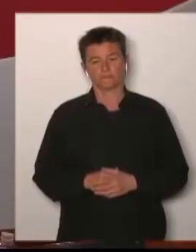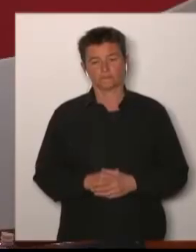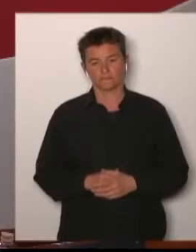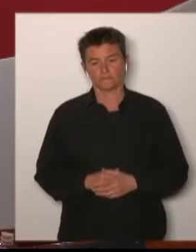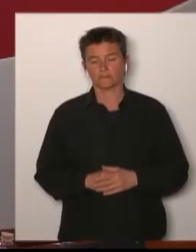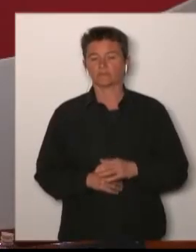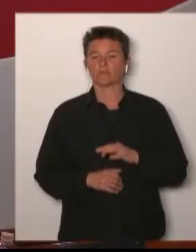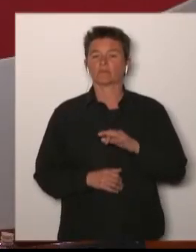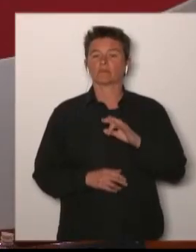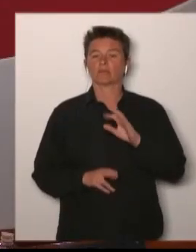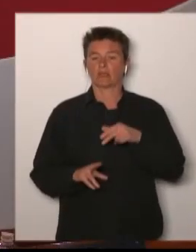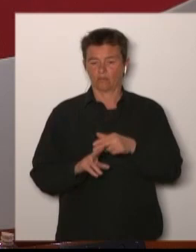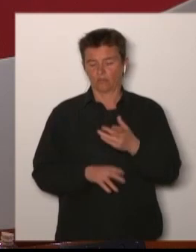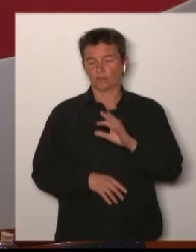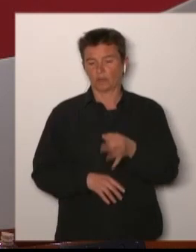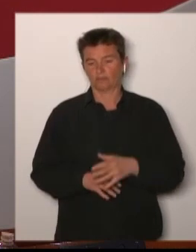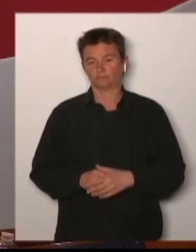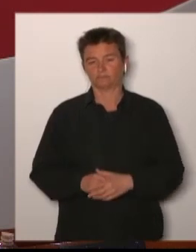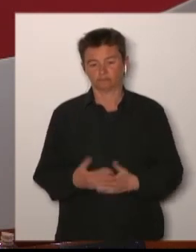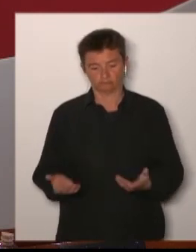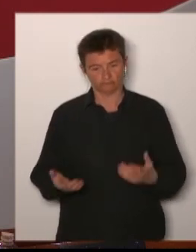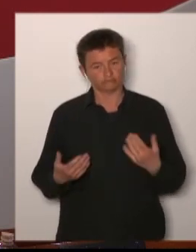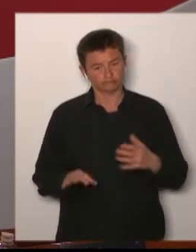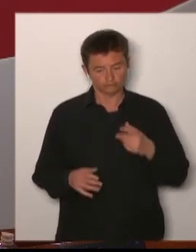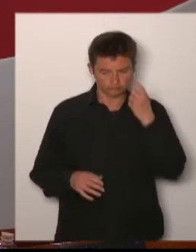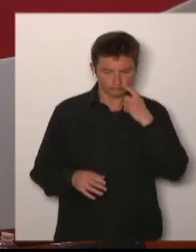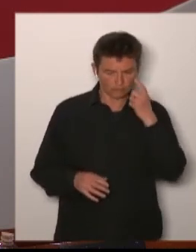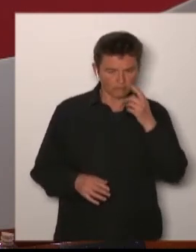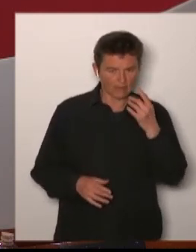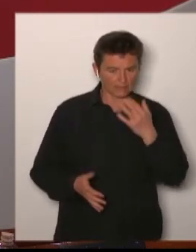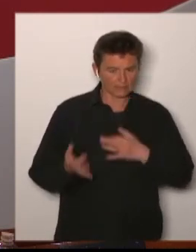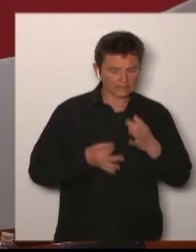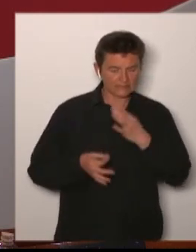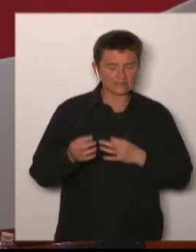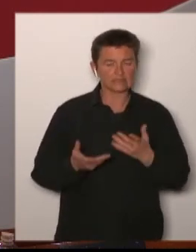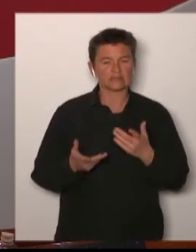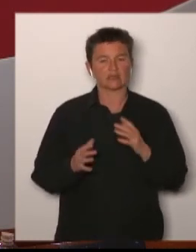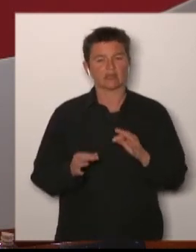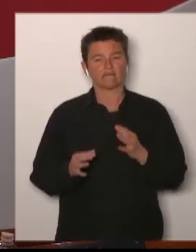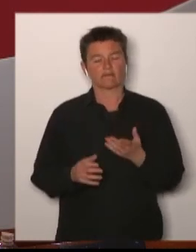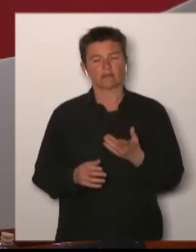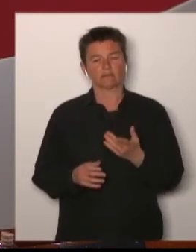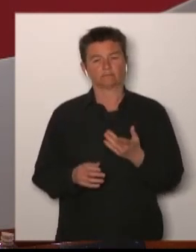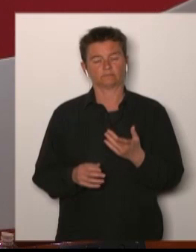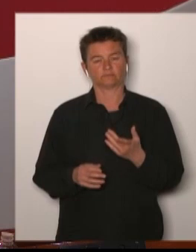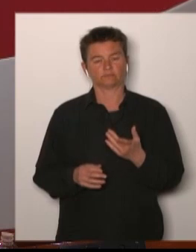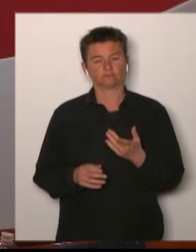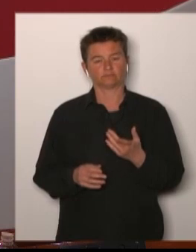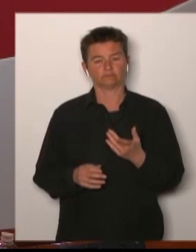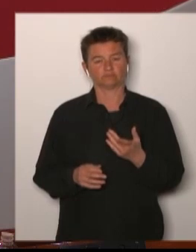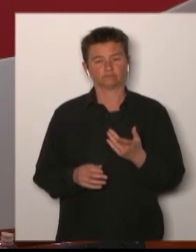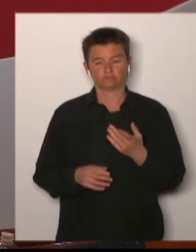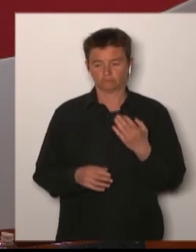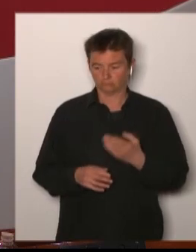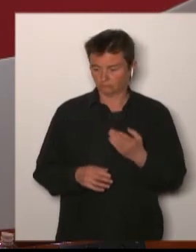Yeah, I think there was some remarks earlier on about, do we need another app? But I think